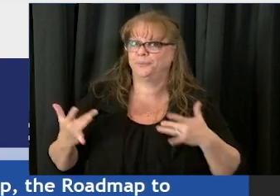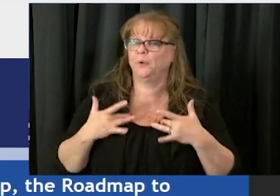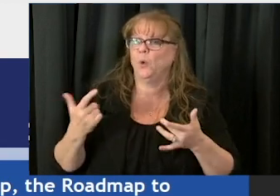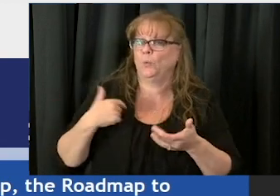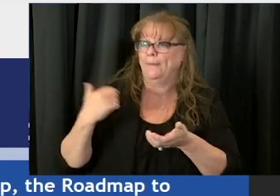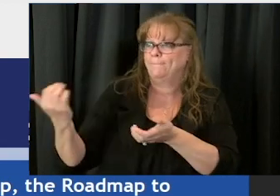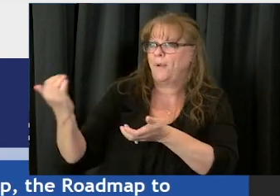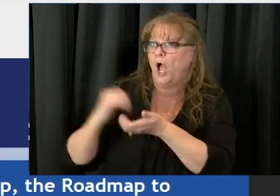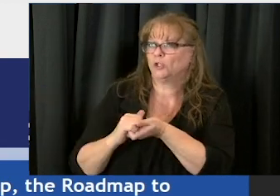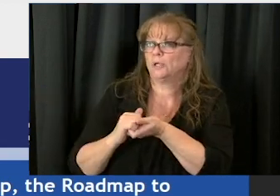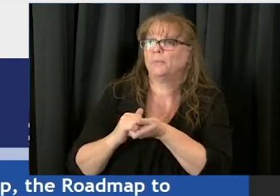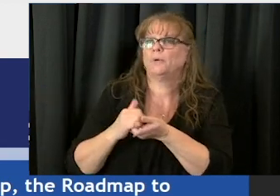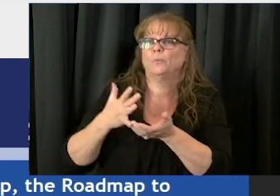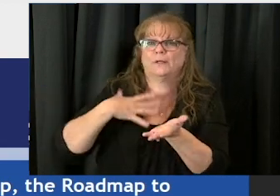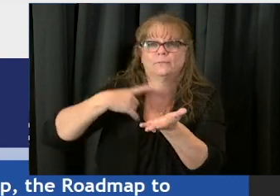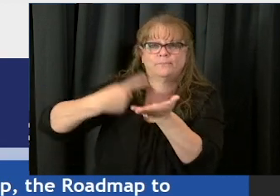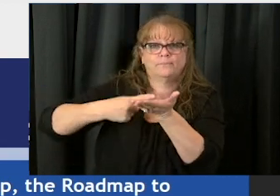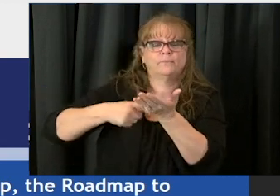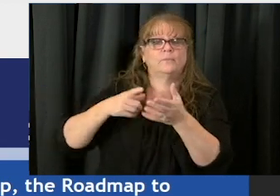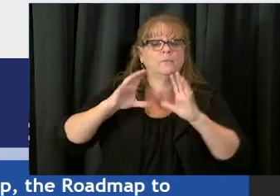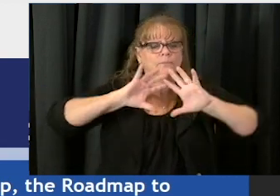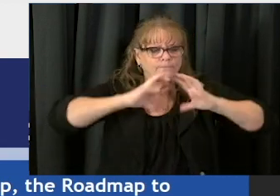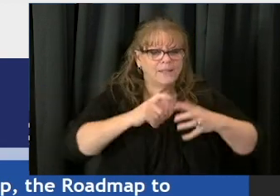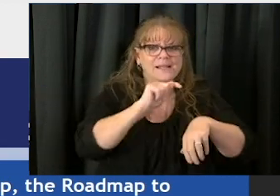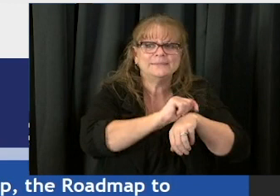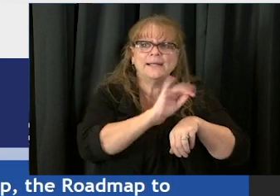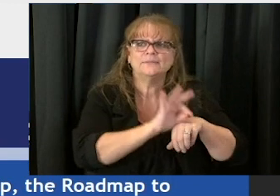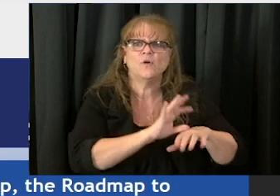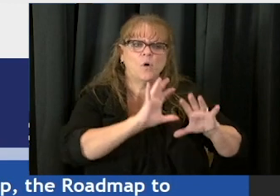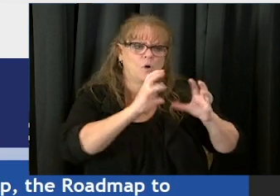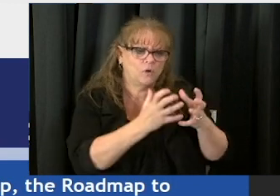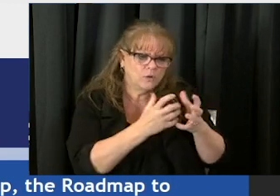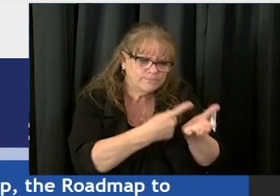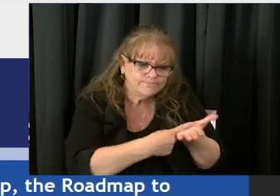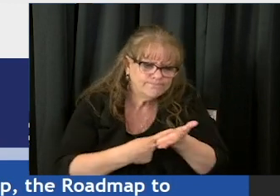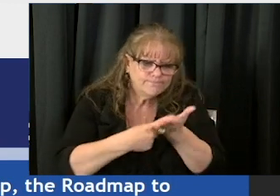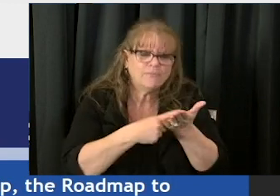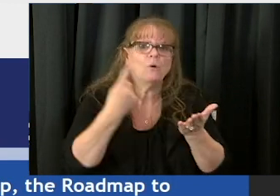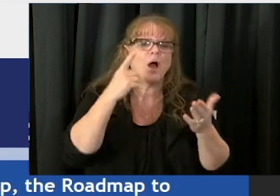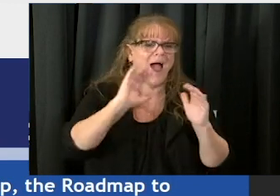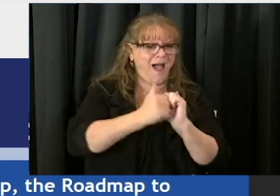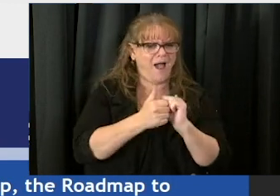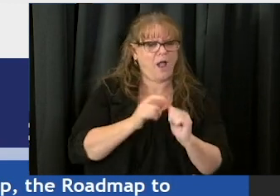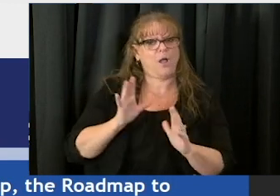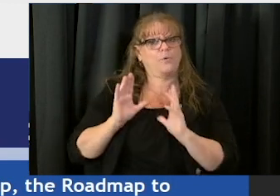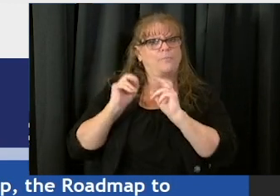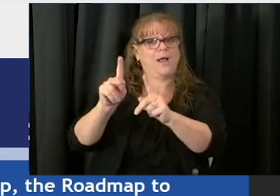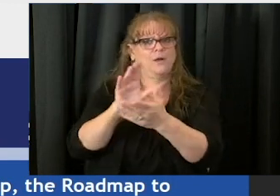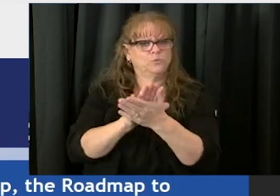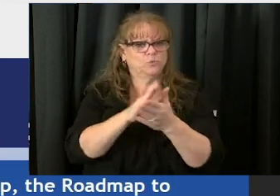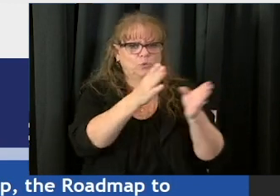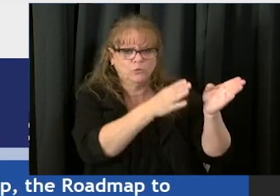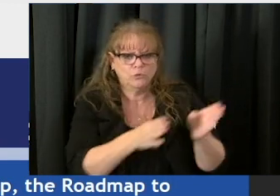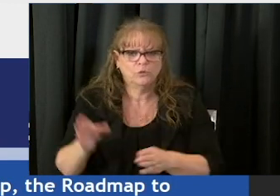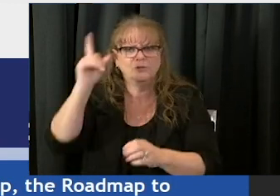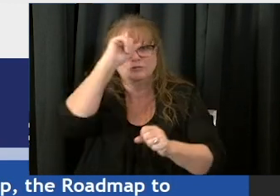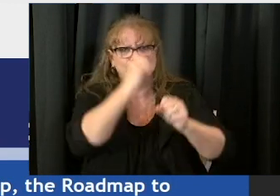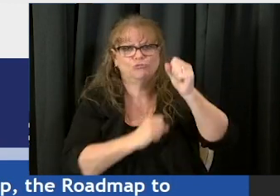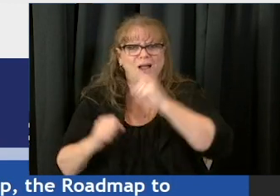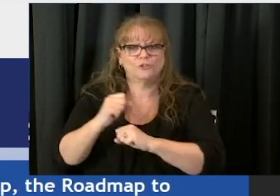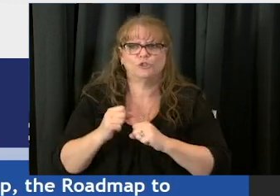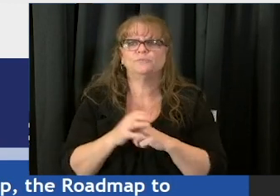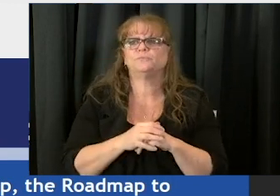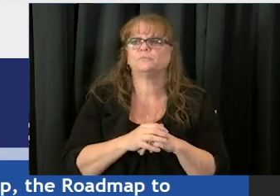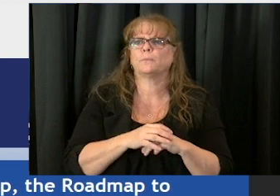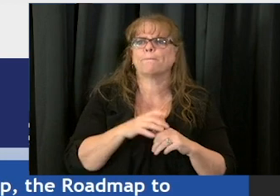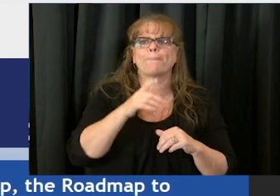expect the vaccine to have a major impact on back to school. Why? Because you're not even immune when you get it. So even though we moved up teachers from April and May to